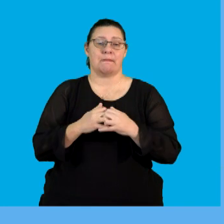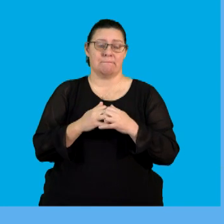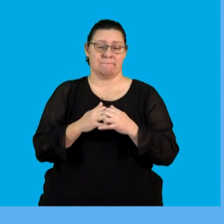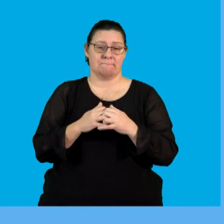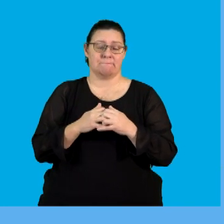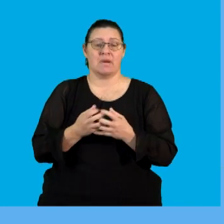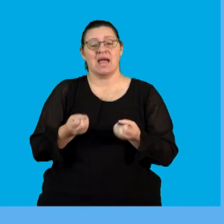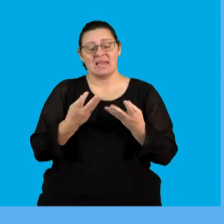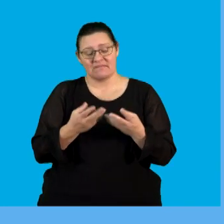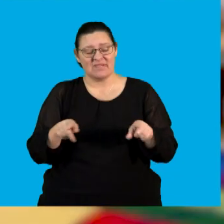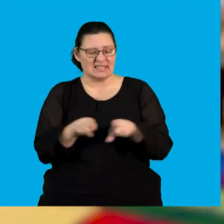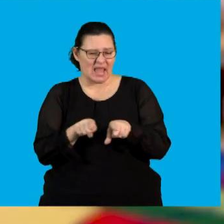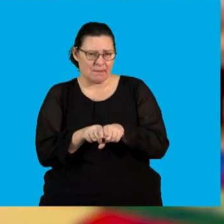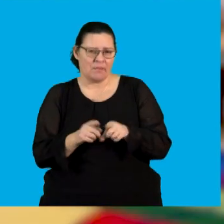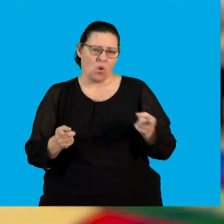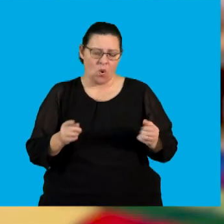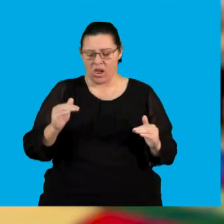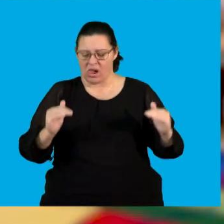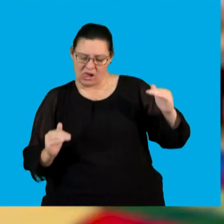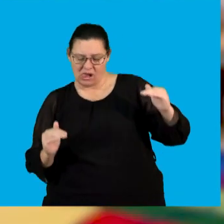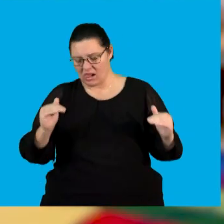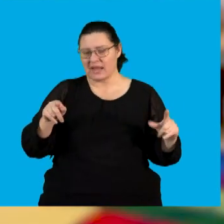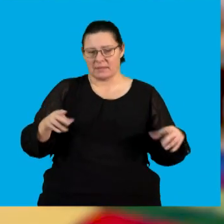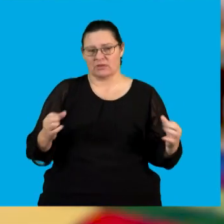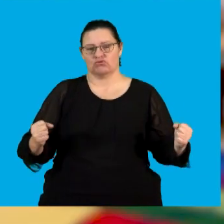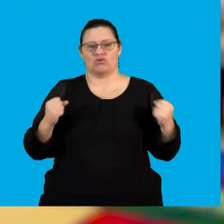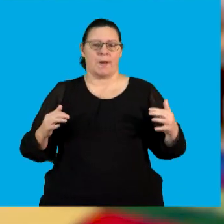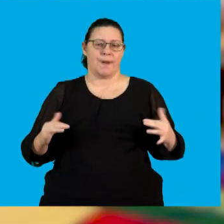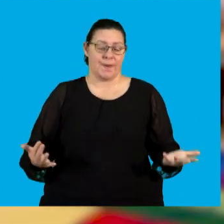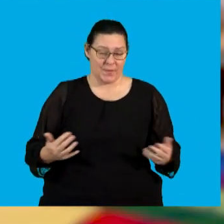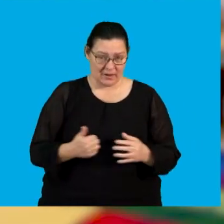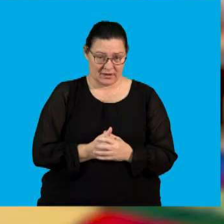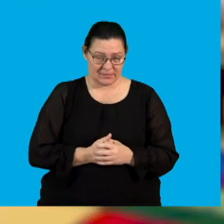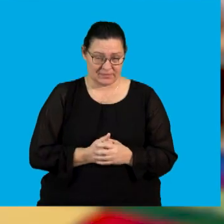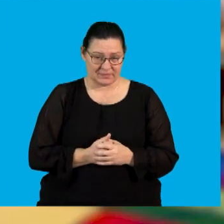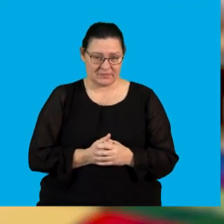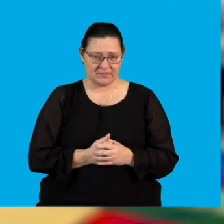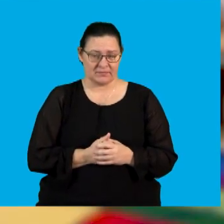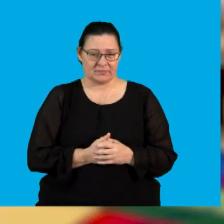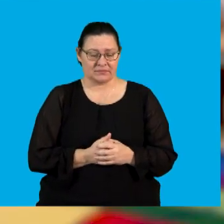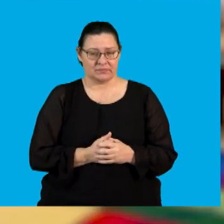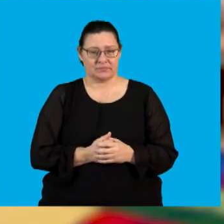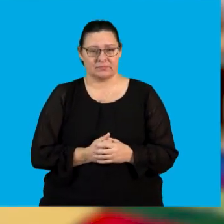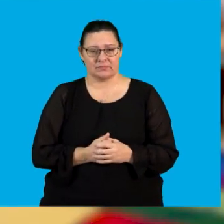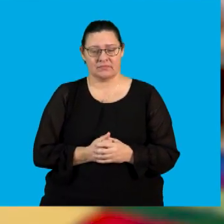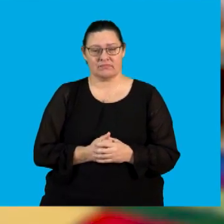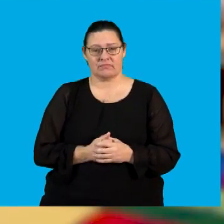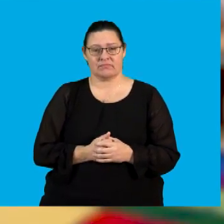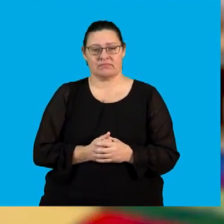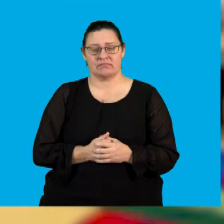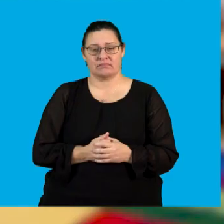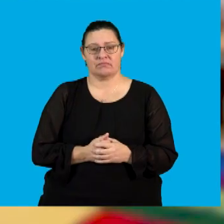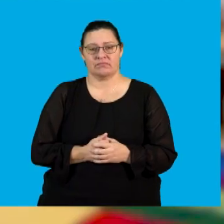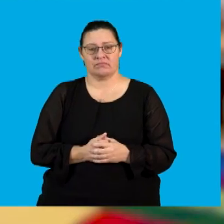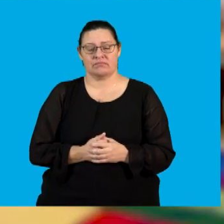have had the same or more or less the same range of the strength in terms of them being acidic or basic. Now, we are